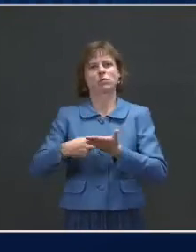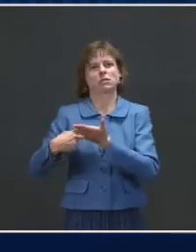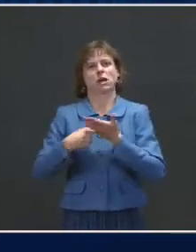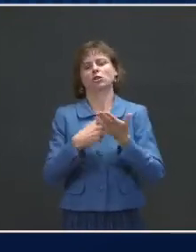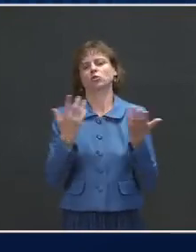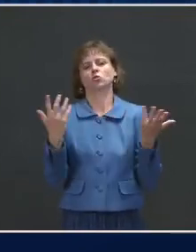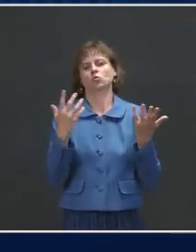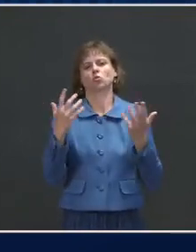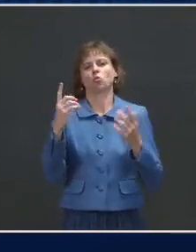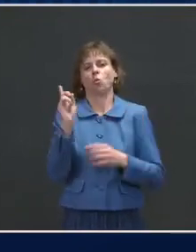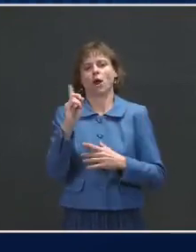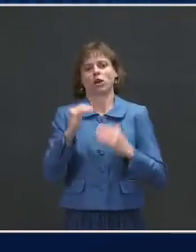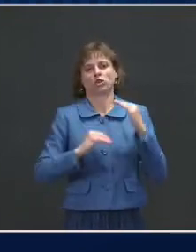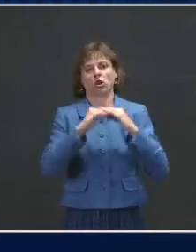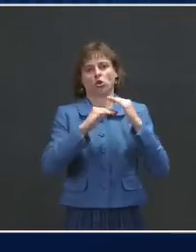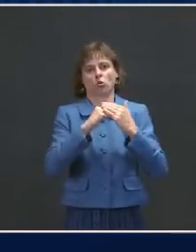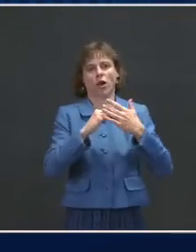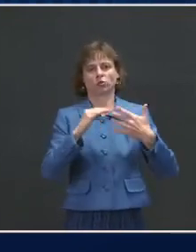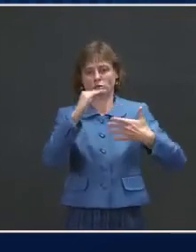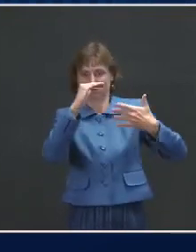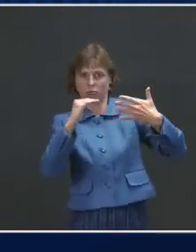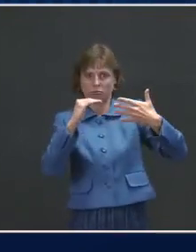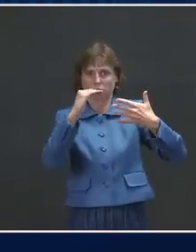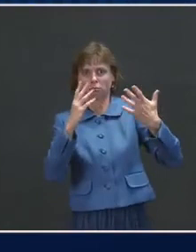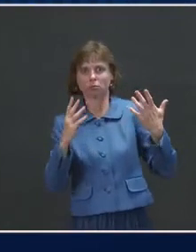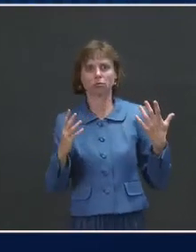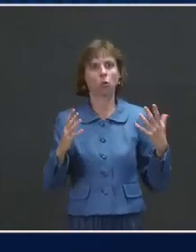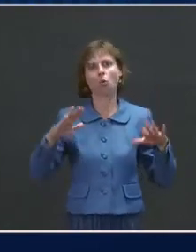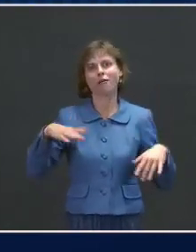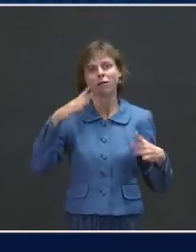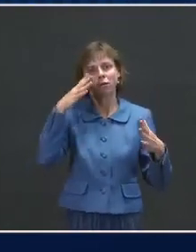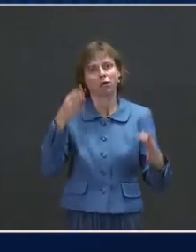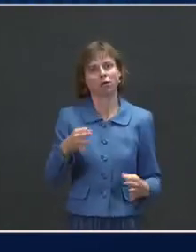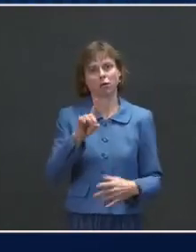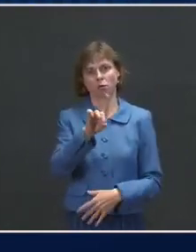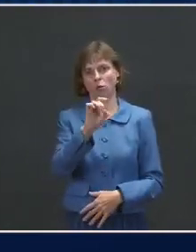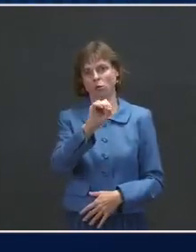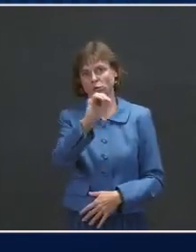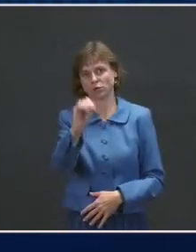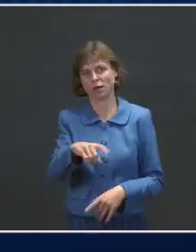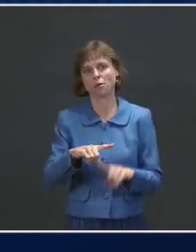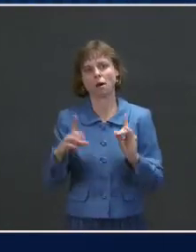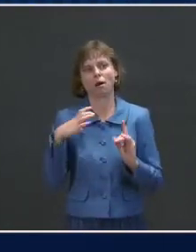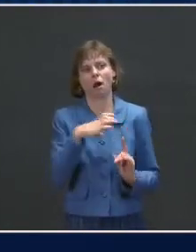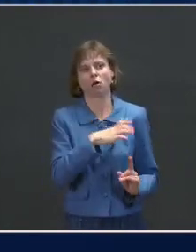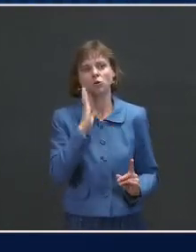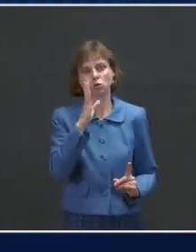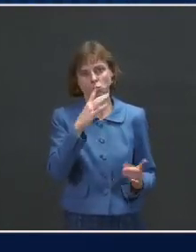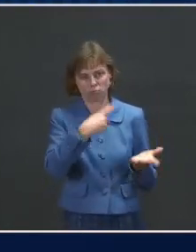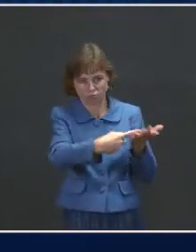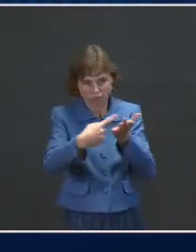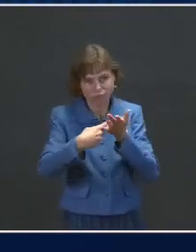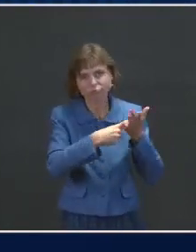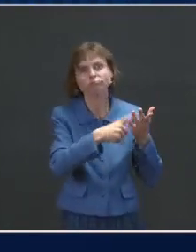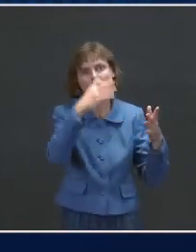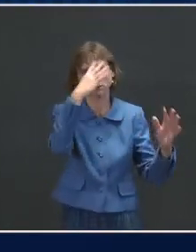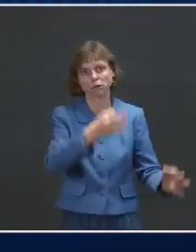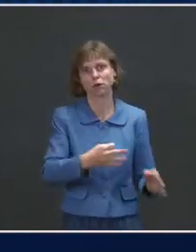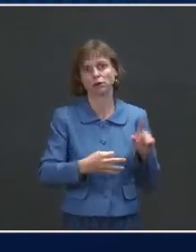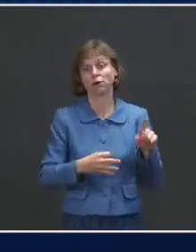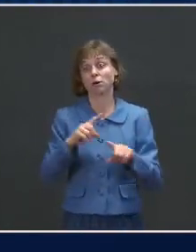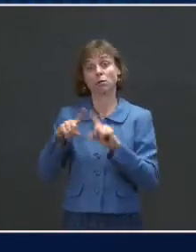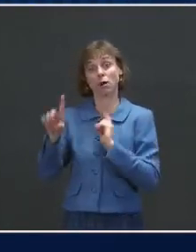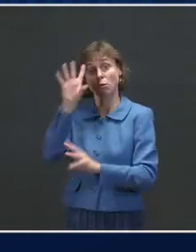will look like. Conclusion hasn't been finalized. That will be worked through Congress. But either way, his bottom line is